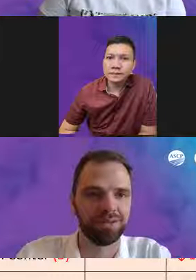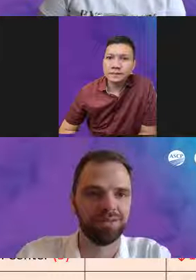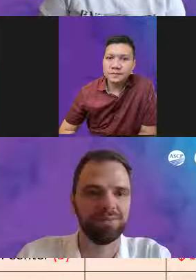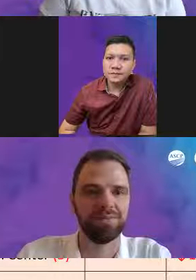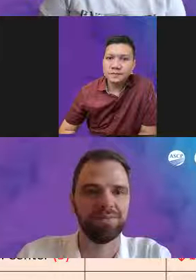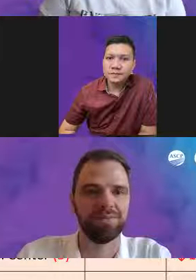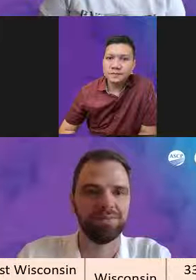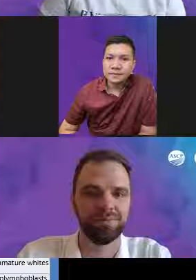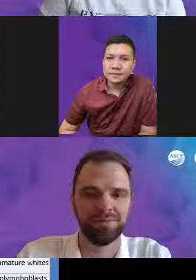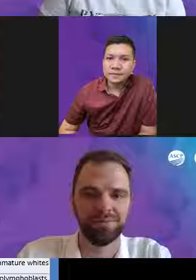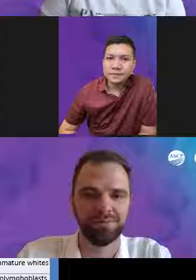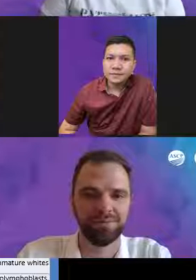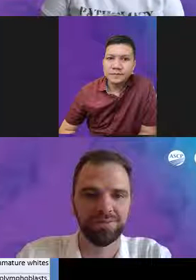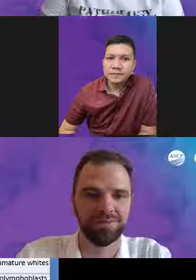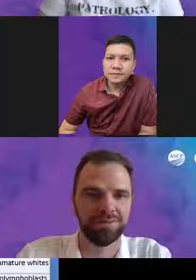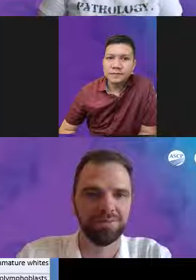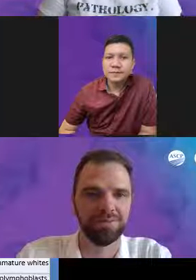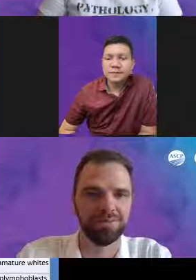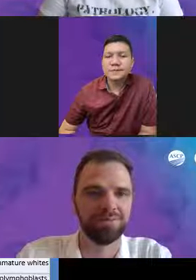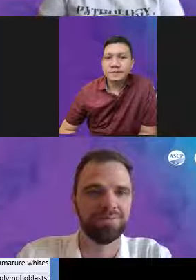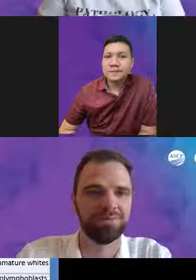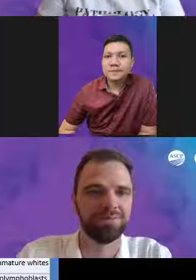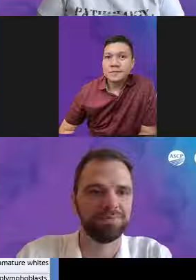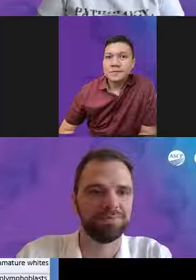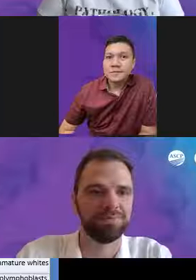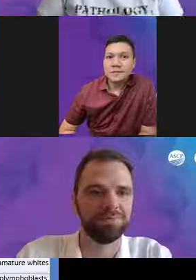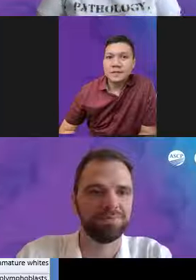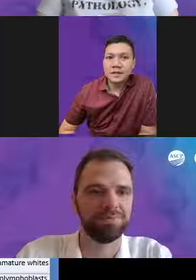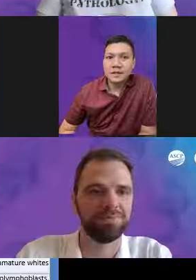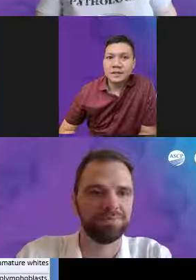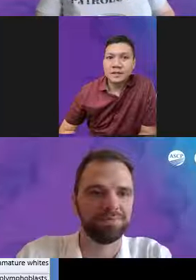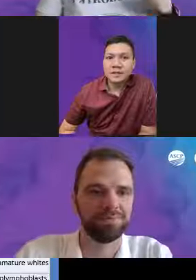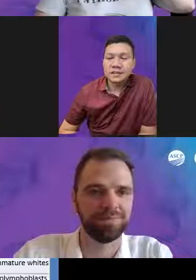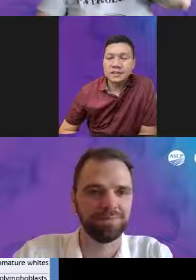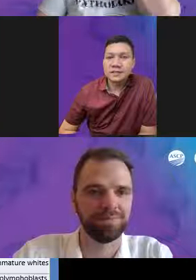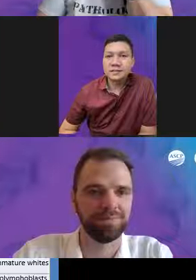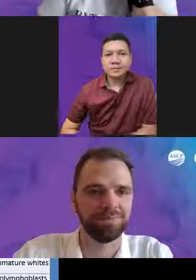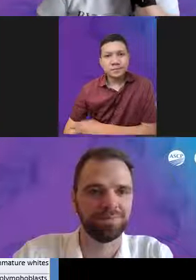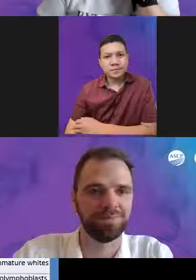So sorry. Take a second. There we are. All right. So